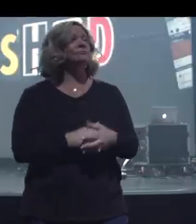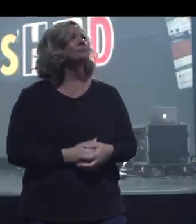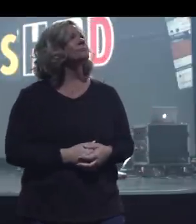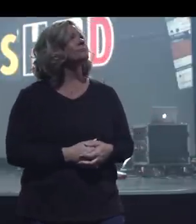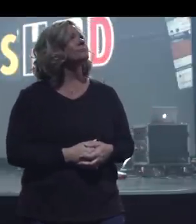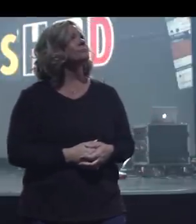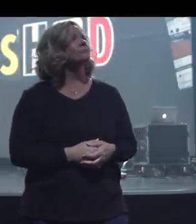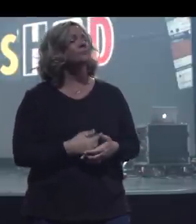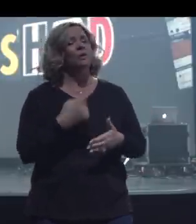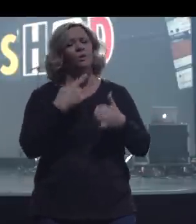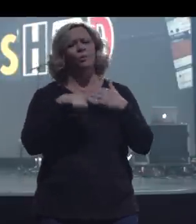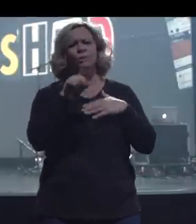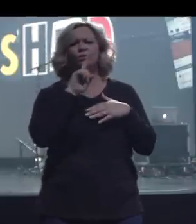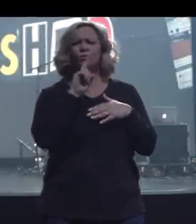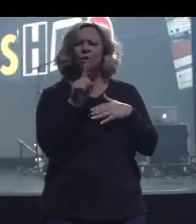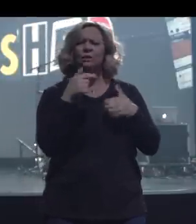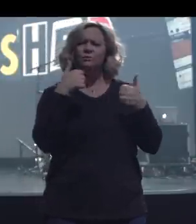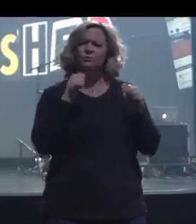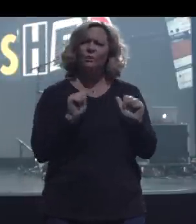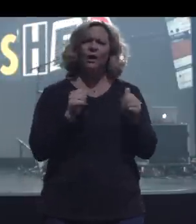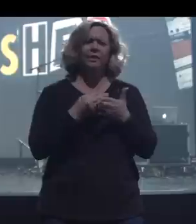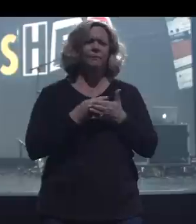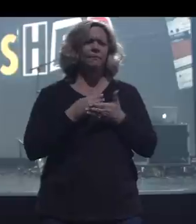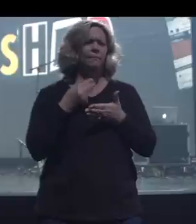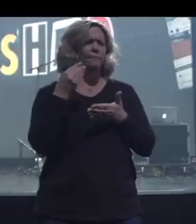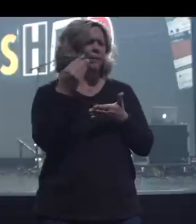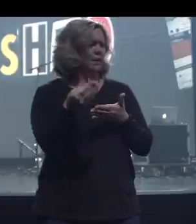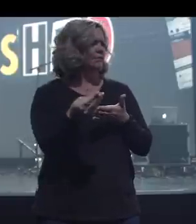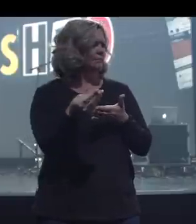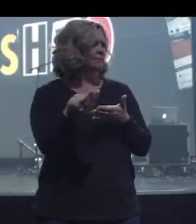What are you really trying to buy?